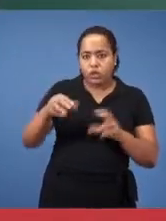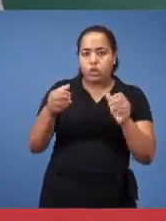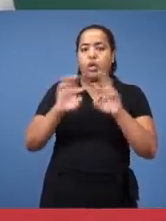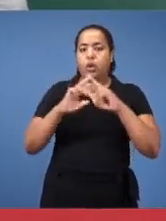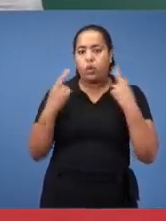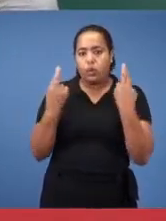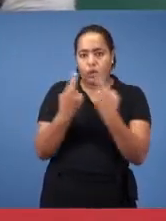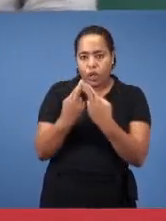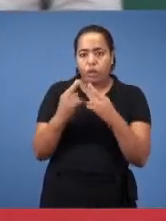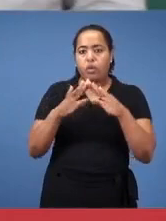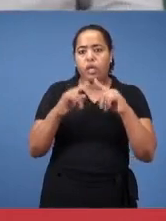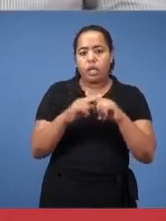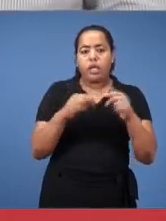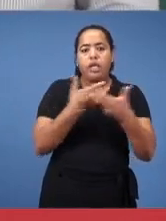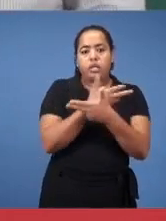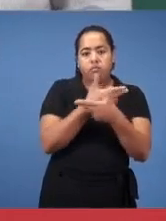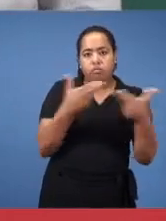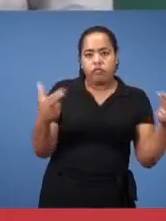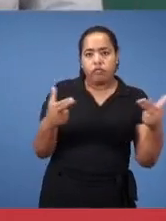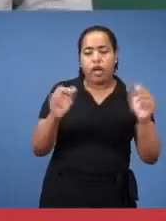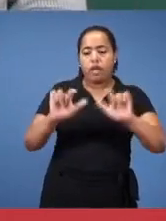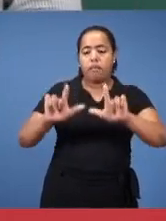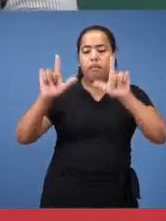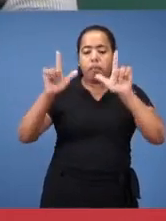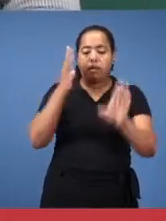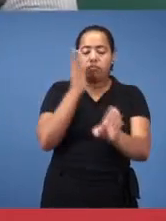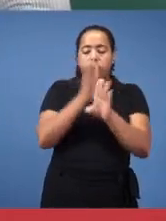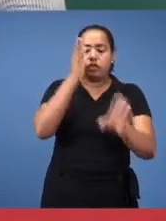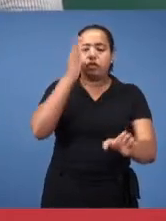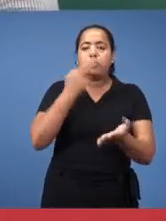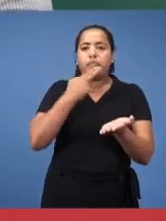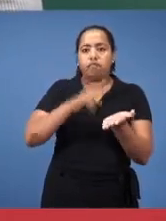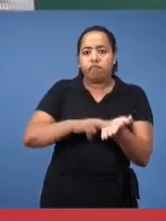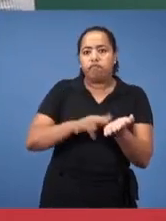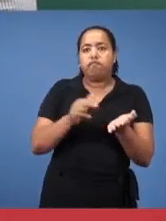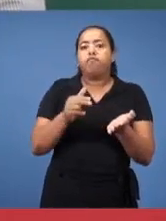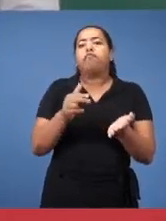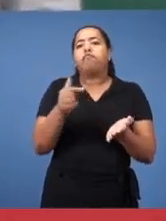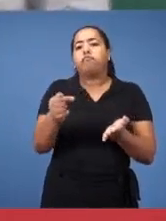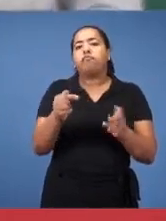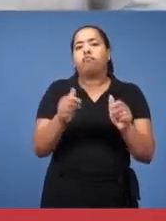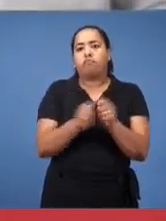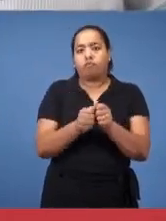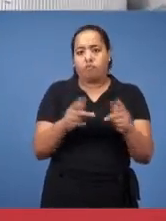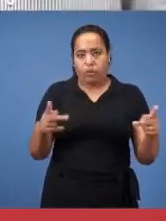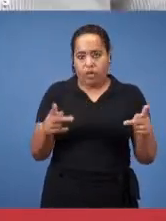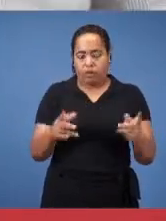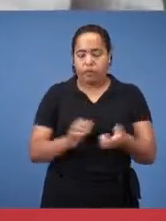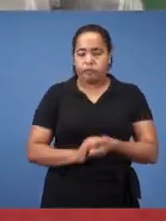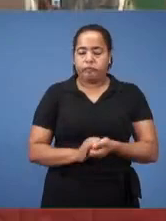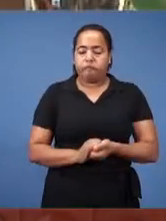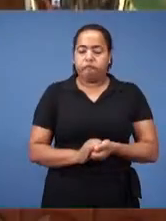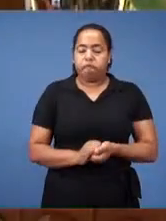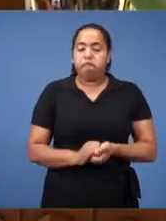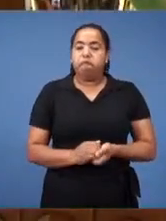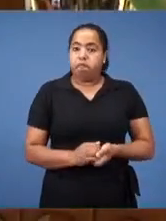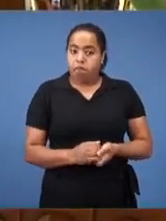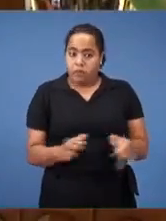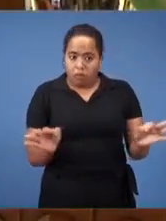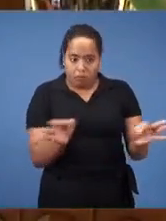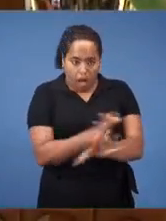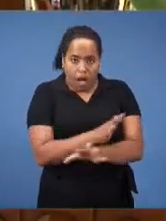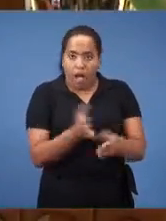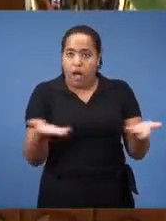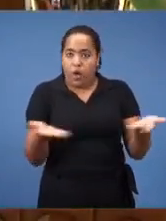try to find a church that are connected with us to identify the text and of the meaning of soon in the seven letters